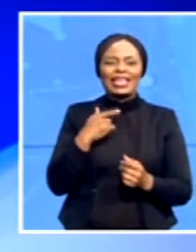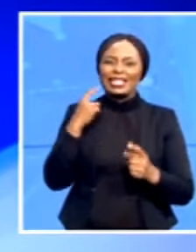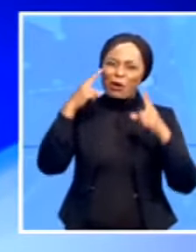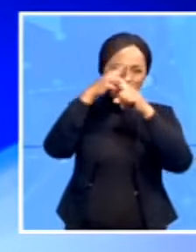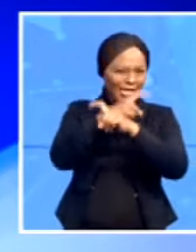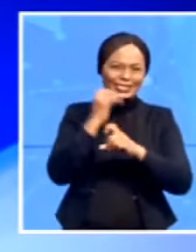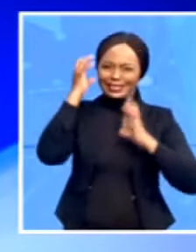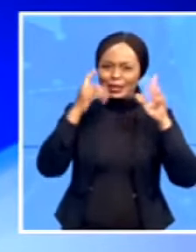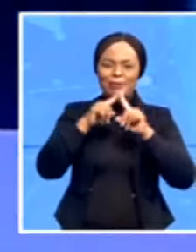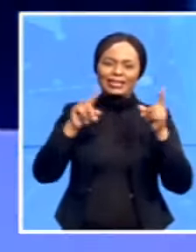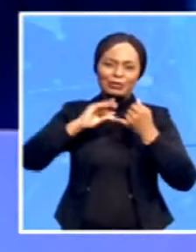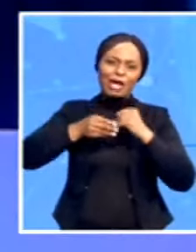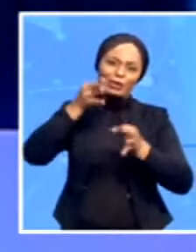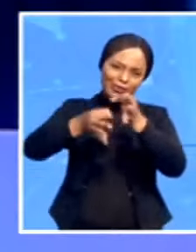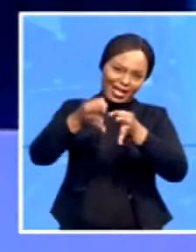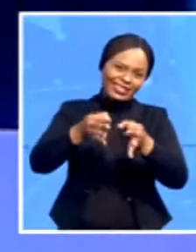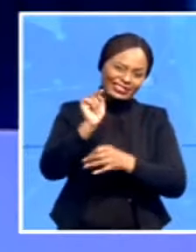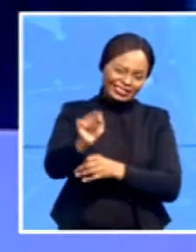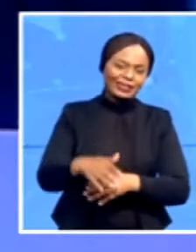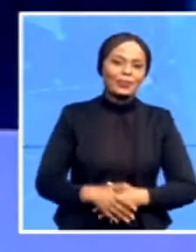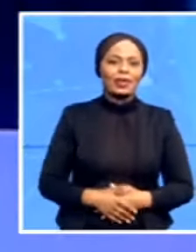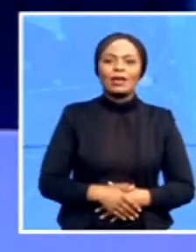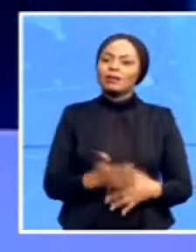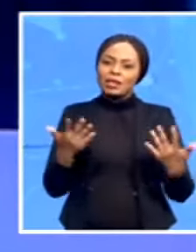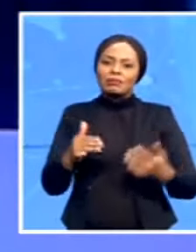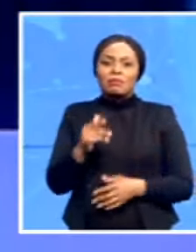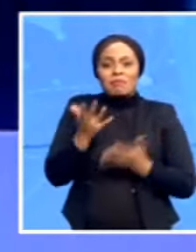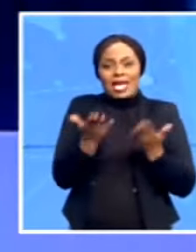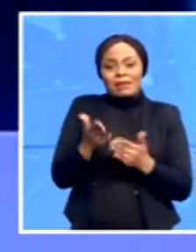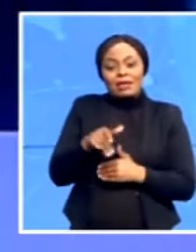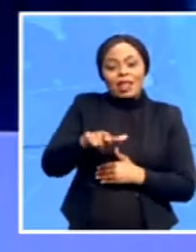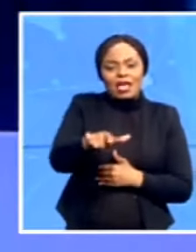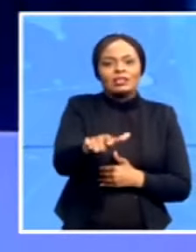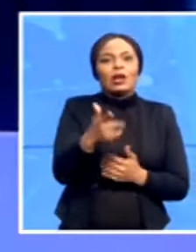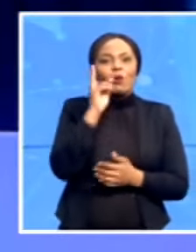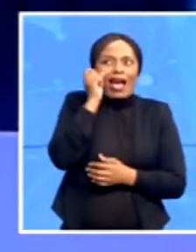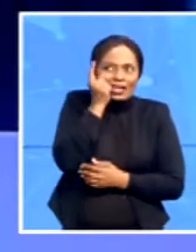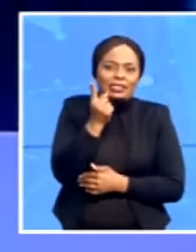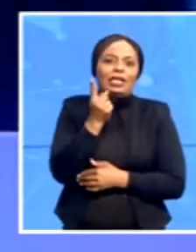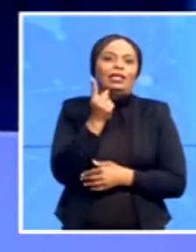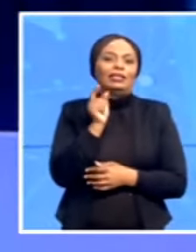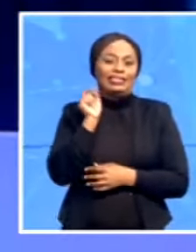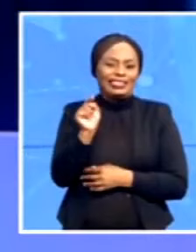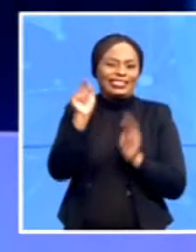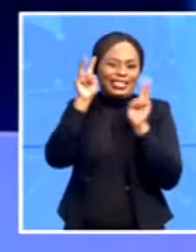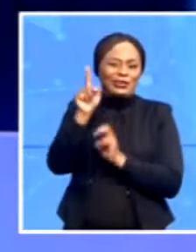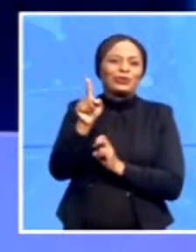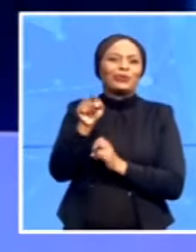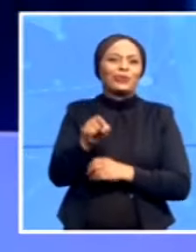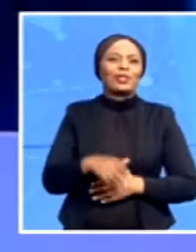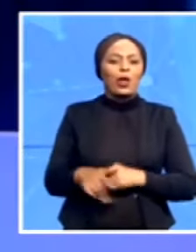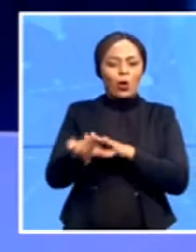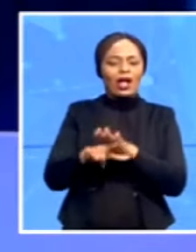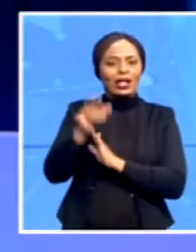next couple of days to get a better sense of where we are in terms of local government elections. But in terms of the